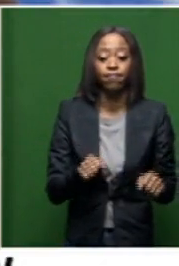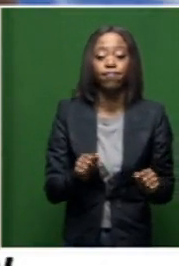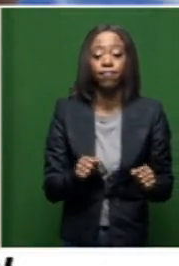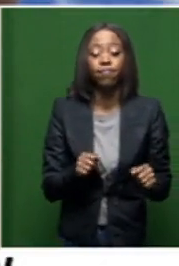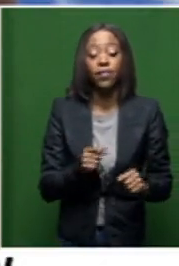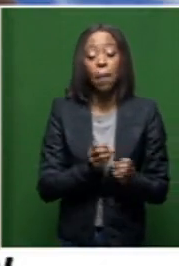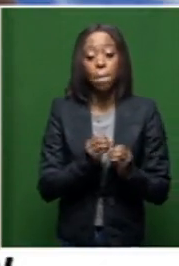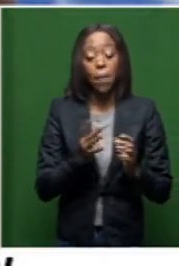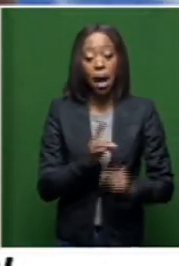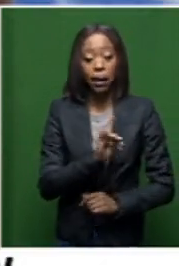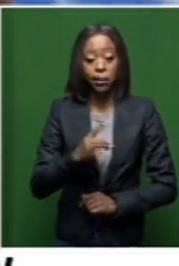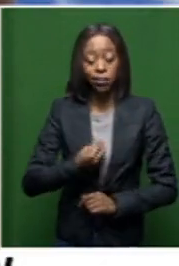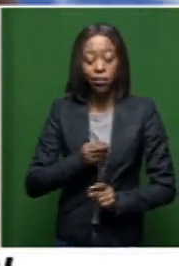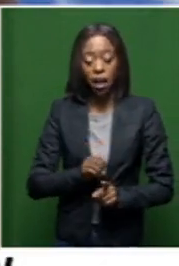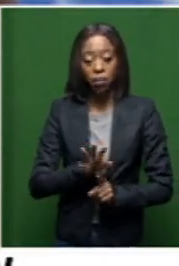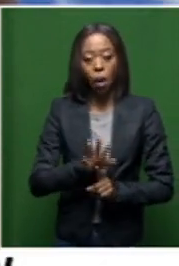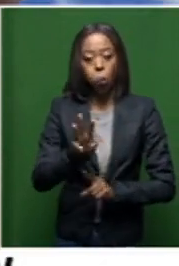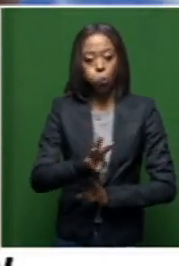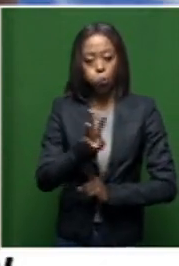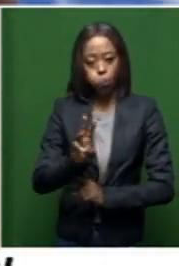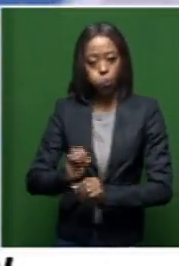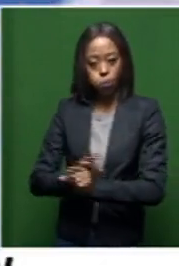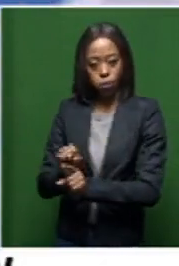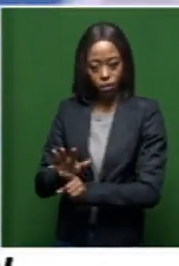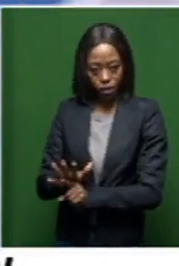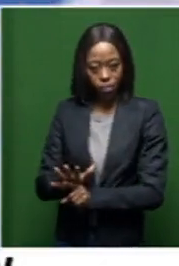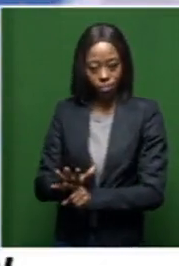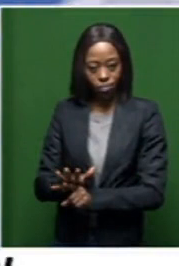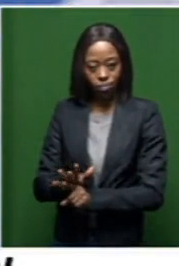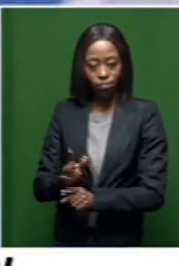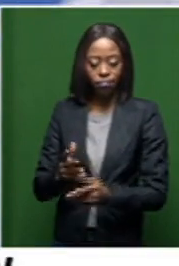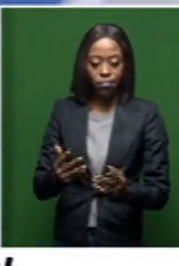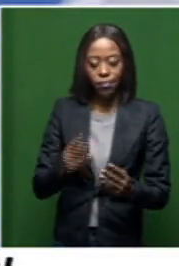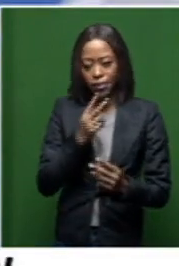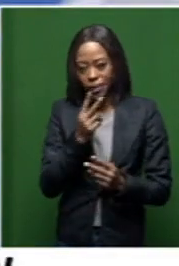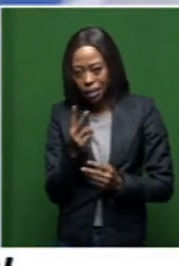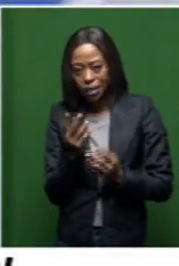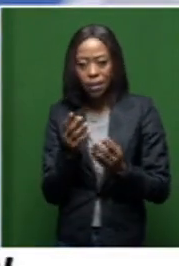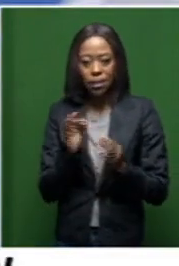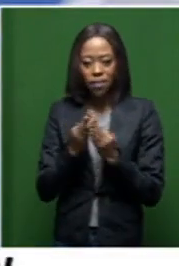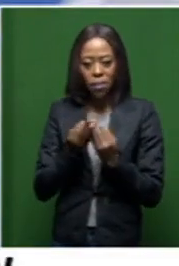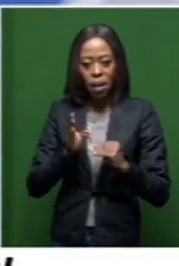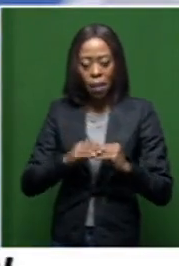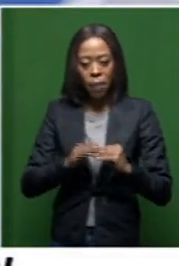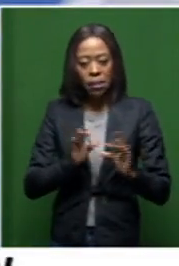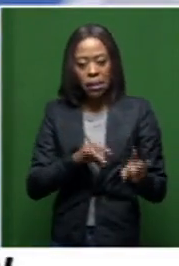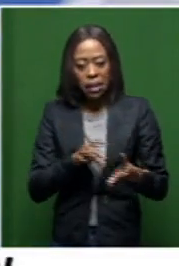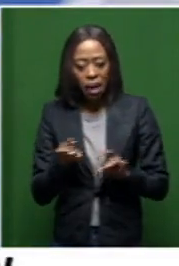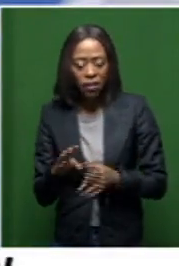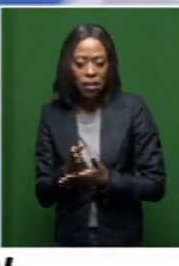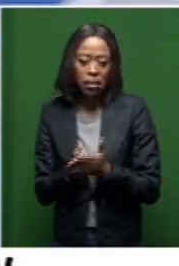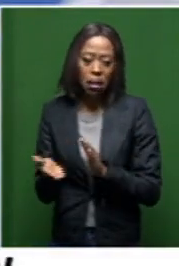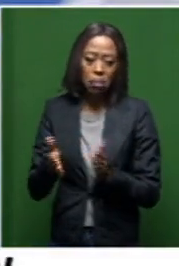think many youngsters were affected by COVID adversely during the time. They have seen loved ones suffer, possibly